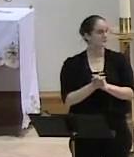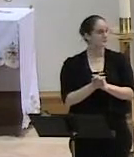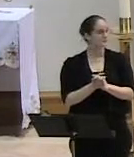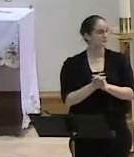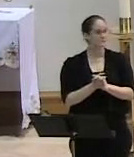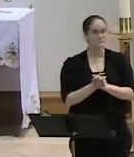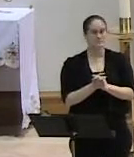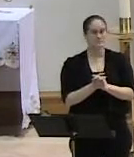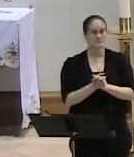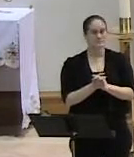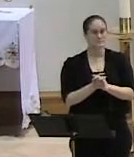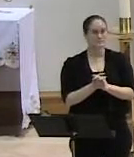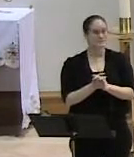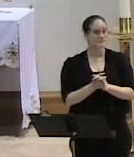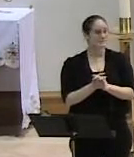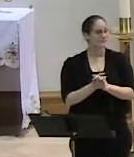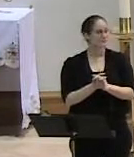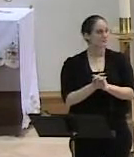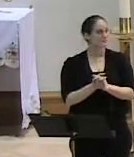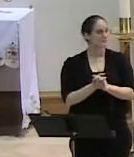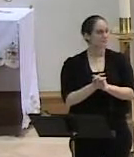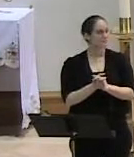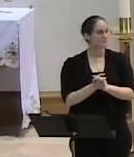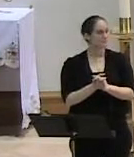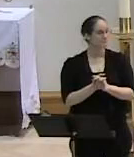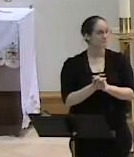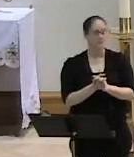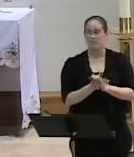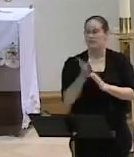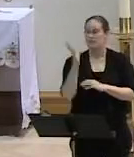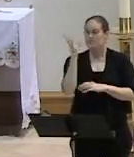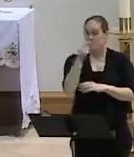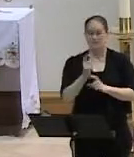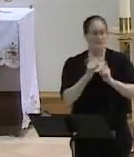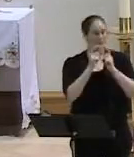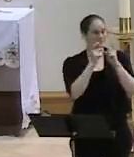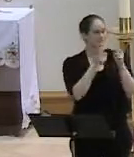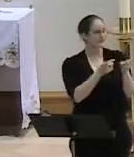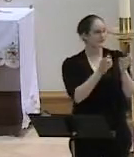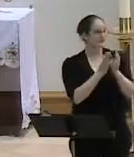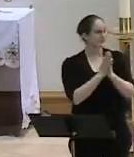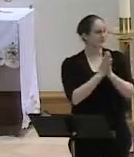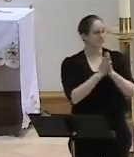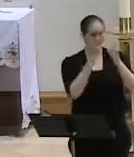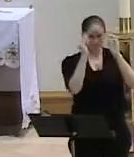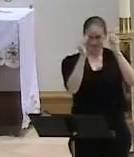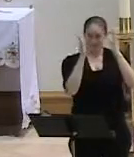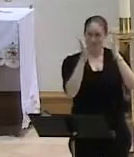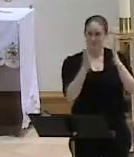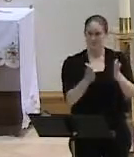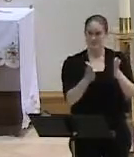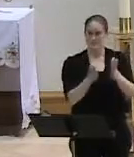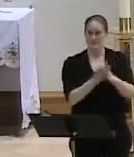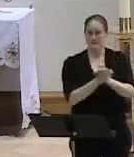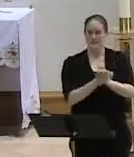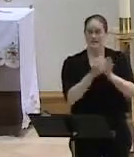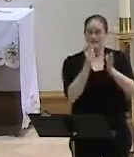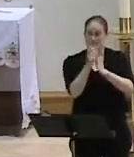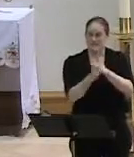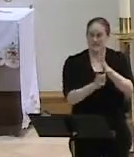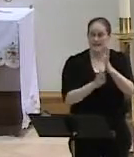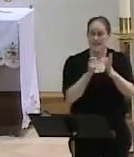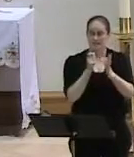Mrs. Kitchens, and it's what a beautiful gift it is that these teachers spent this time,